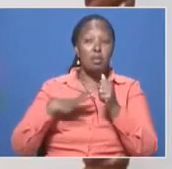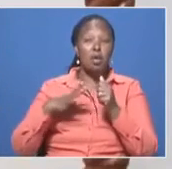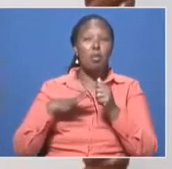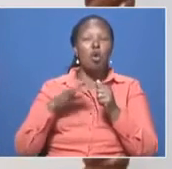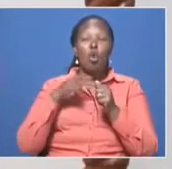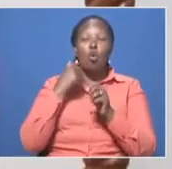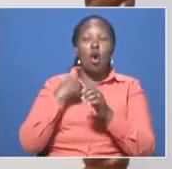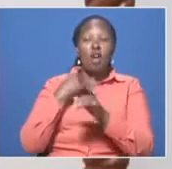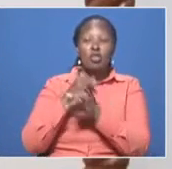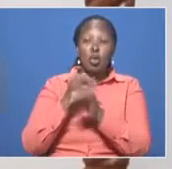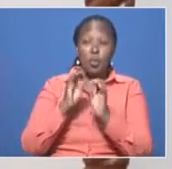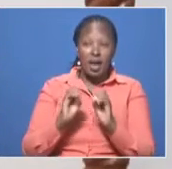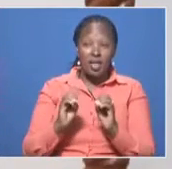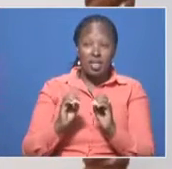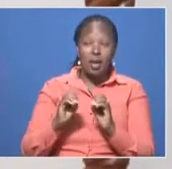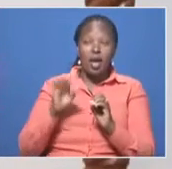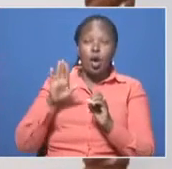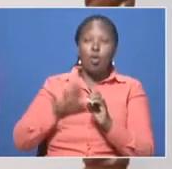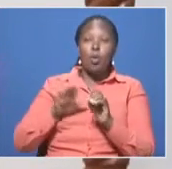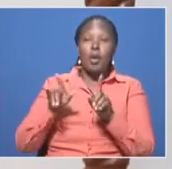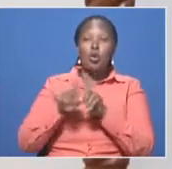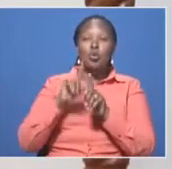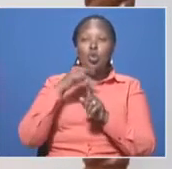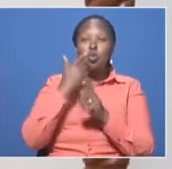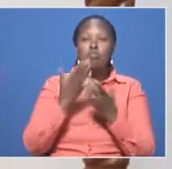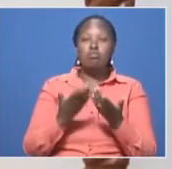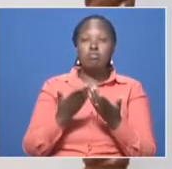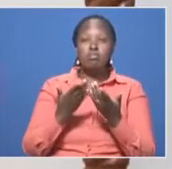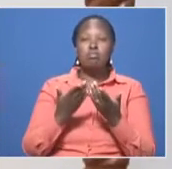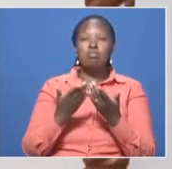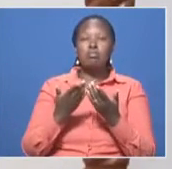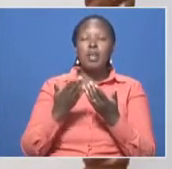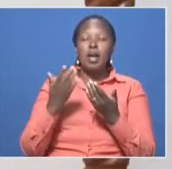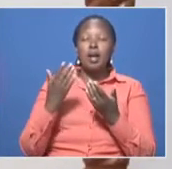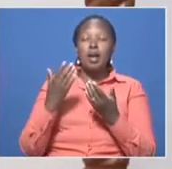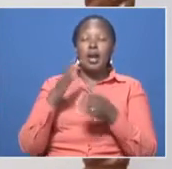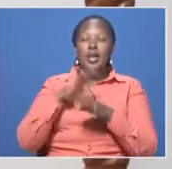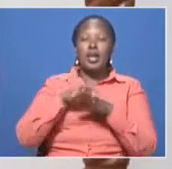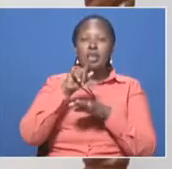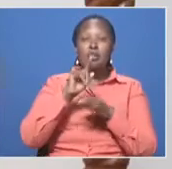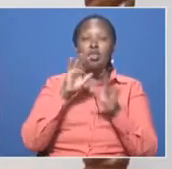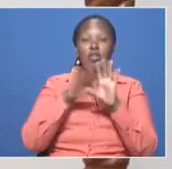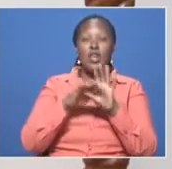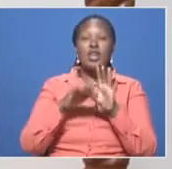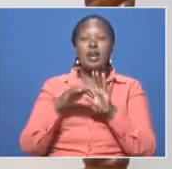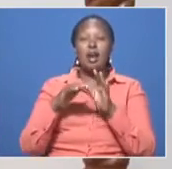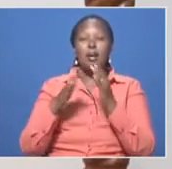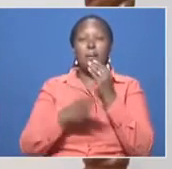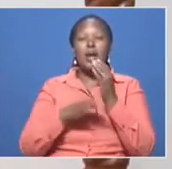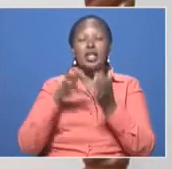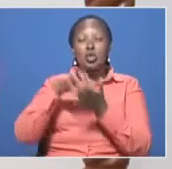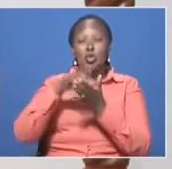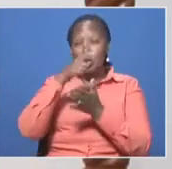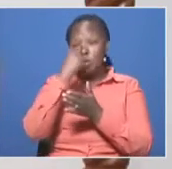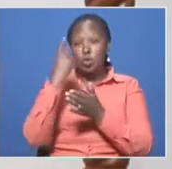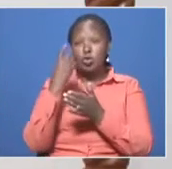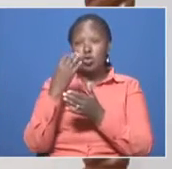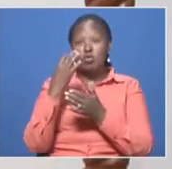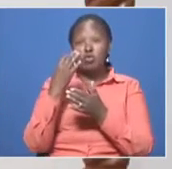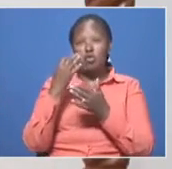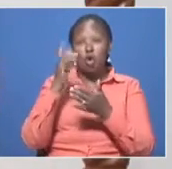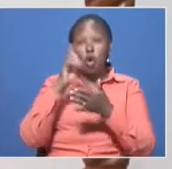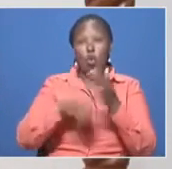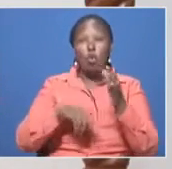work, women who are finding themselves in abusive situations, and because of just